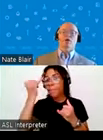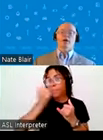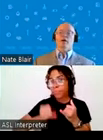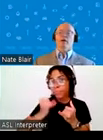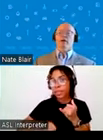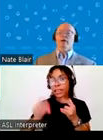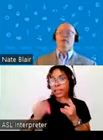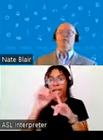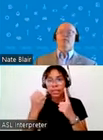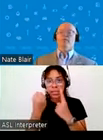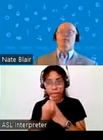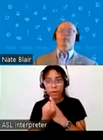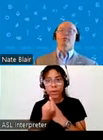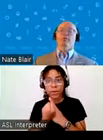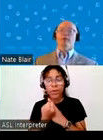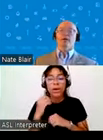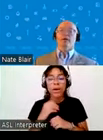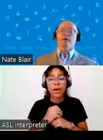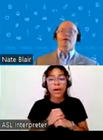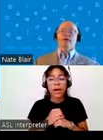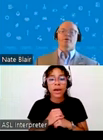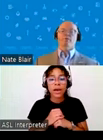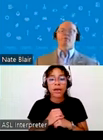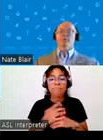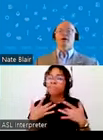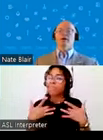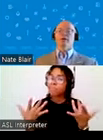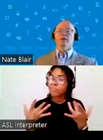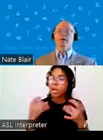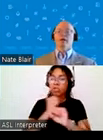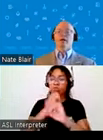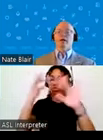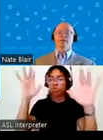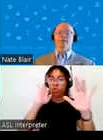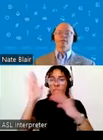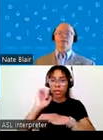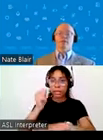scenario where we would deploy renewables in the model